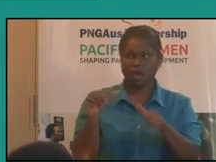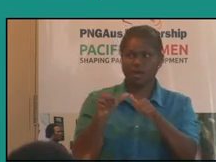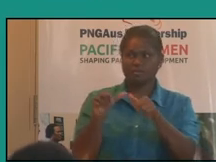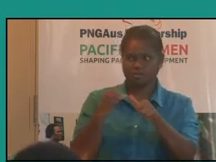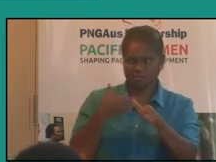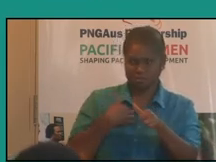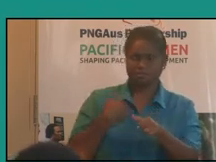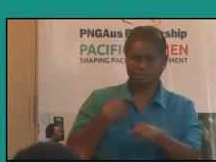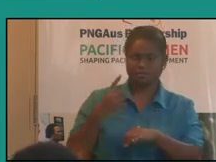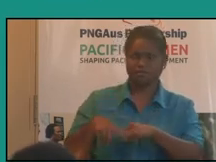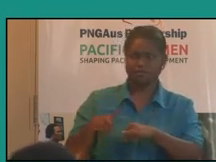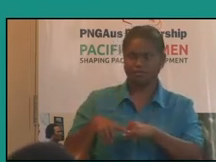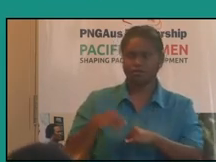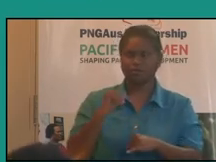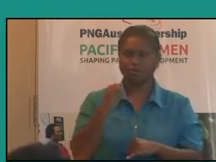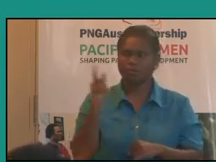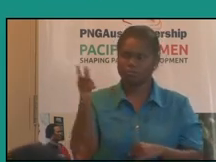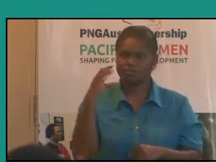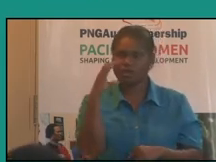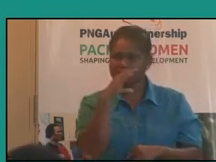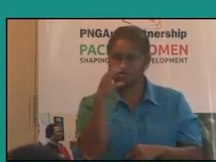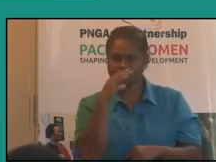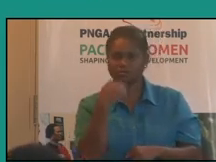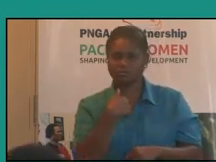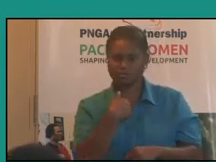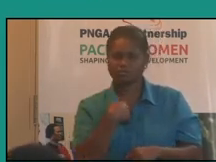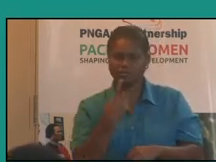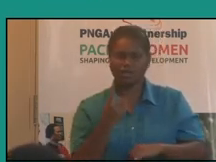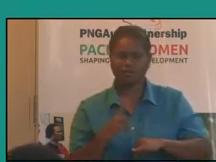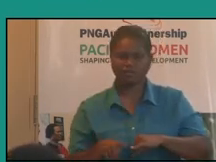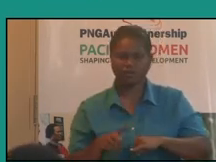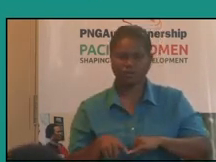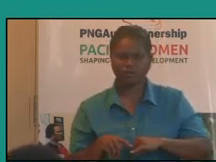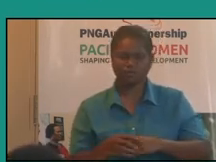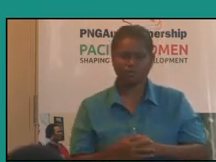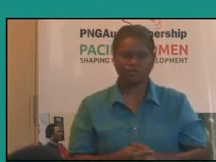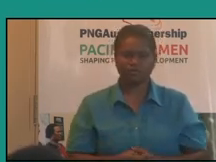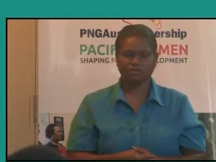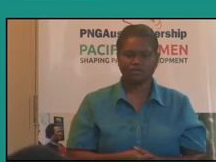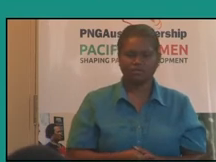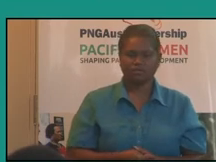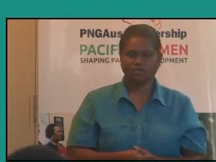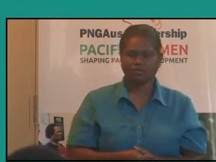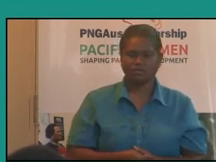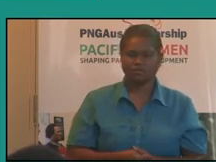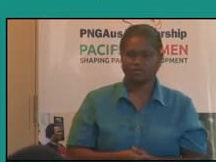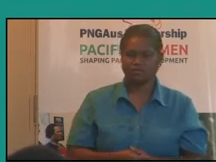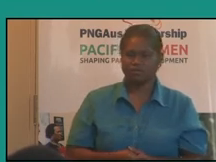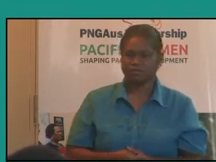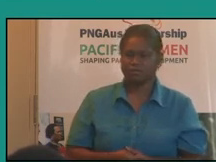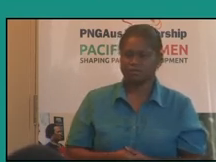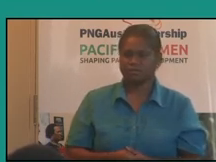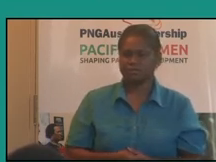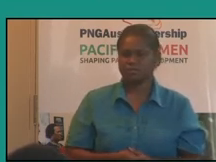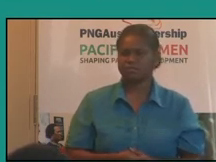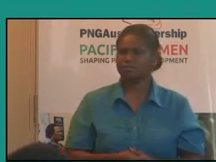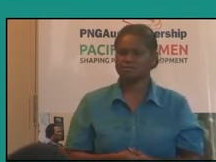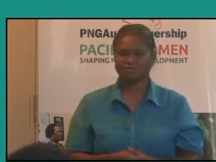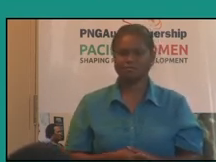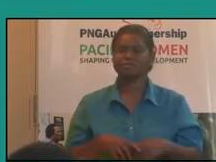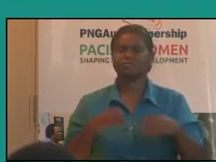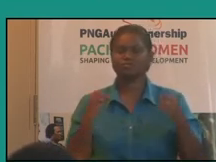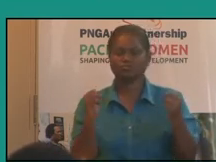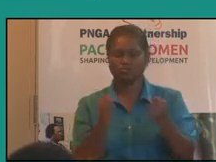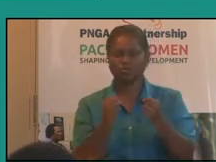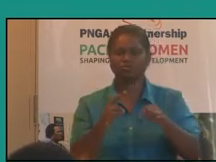If I know her, if she's a cousin or a relative. So that political culture, the culture of voting rather, is really strong. So it's not so much men